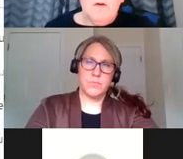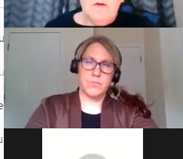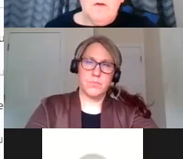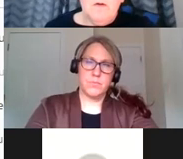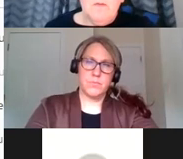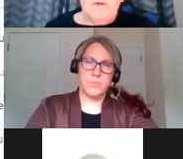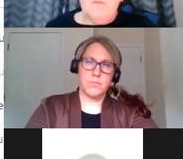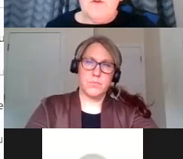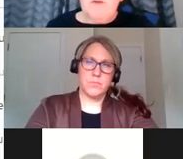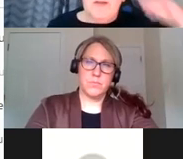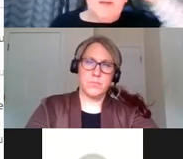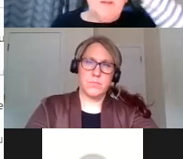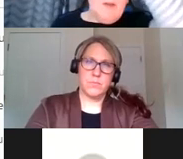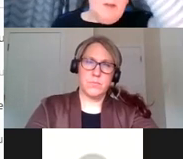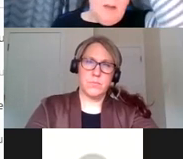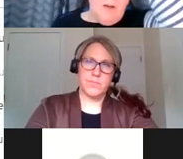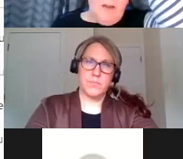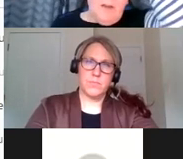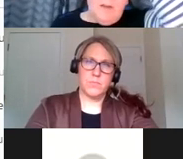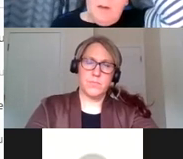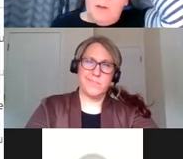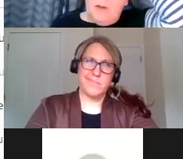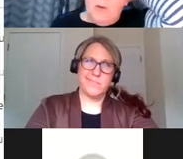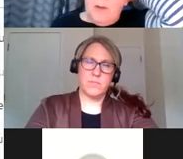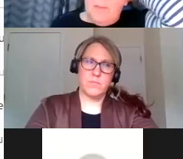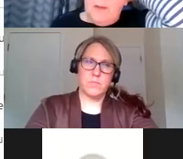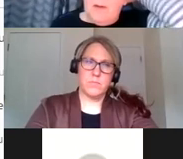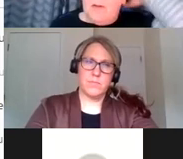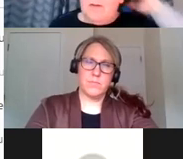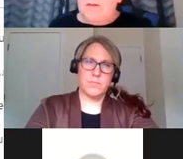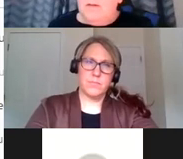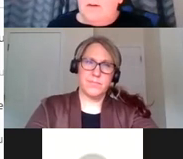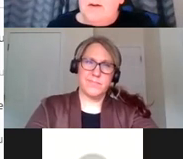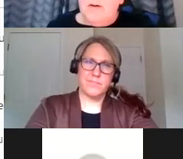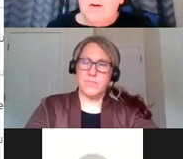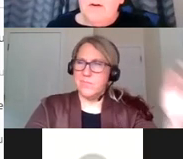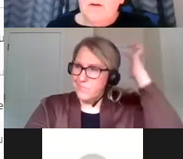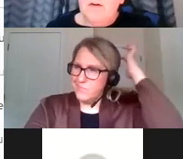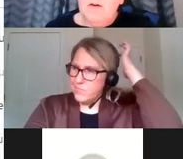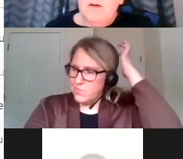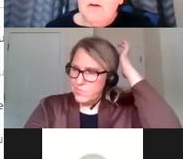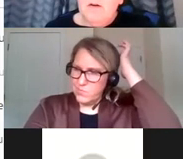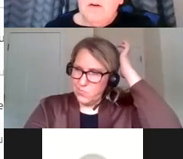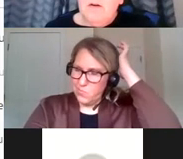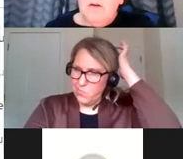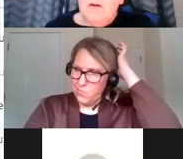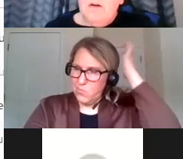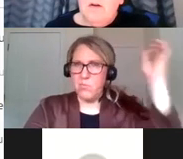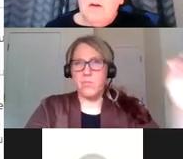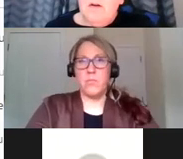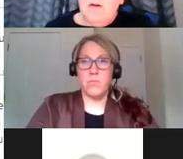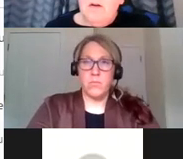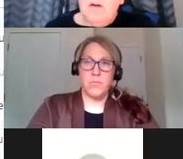is a. But when you run the accessibility checker again, is it showing up then as an error? It'll give me the right reading. I